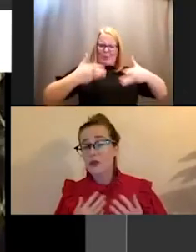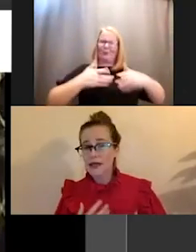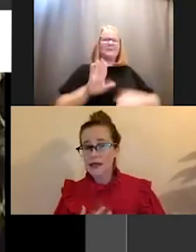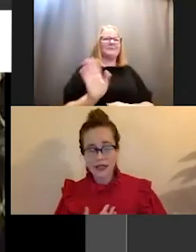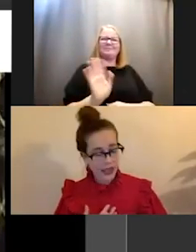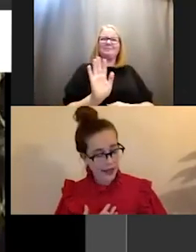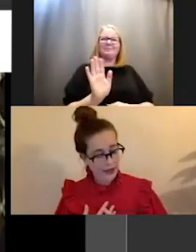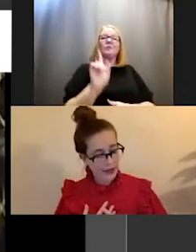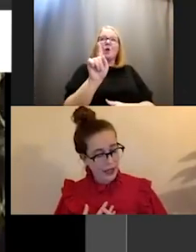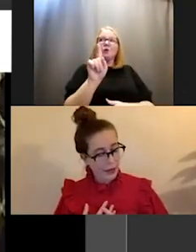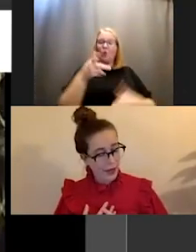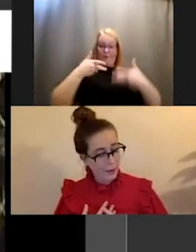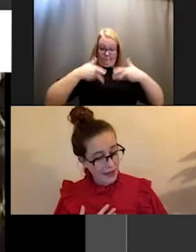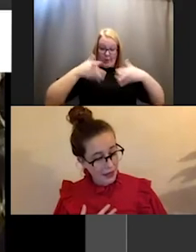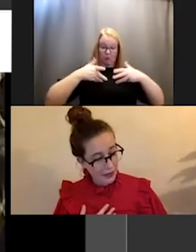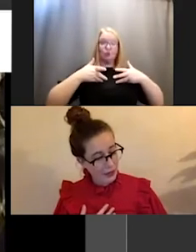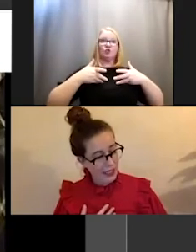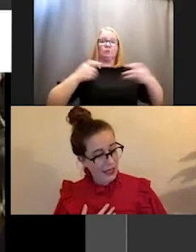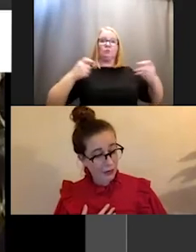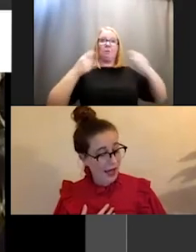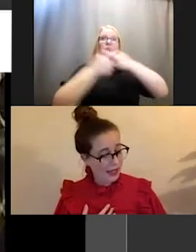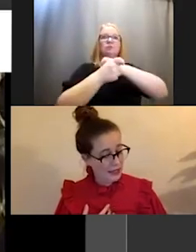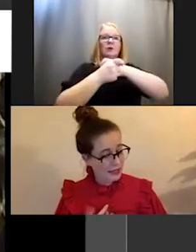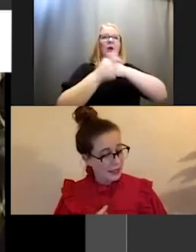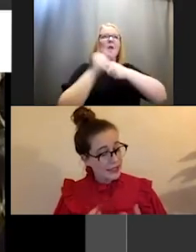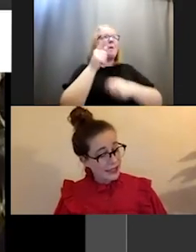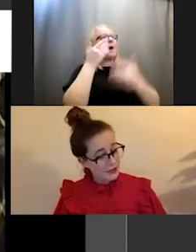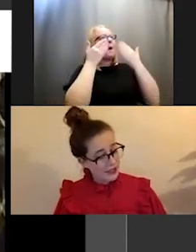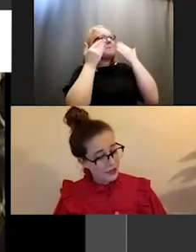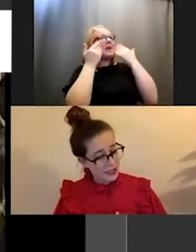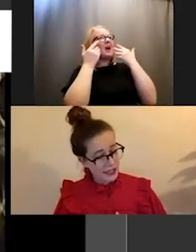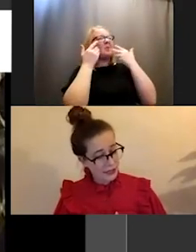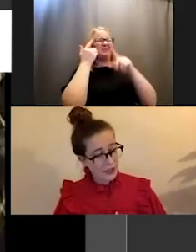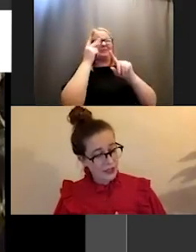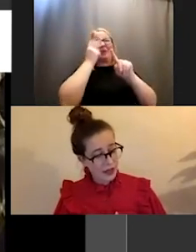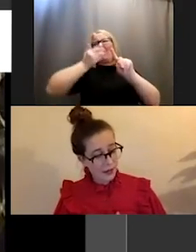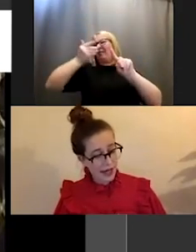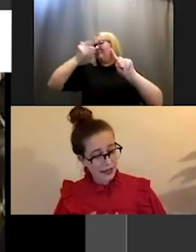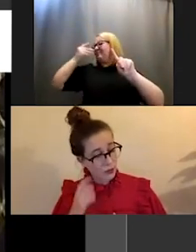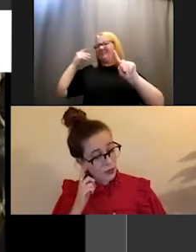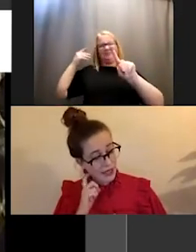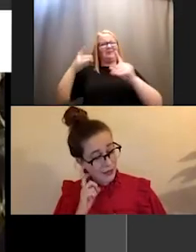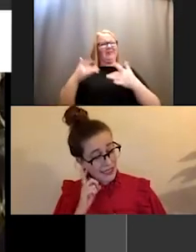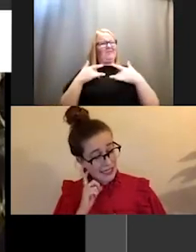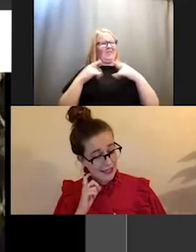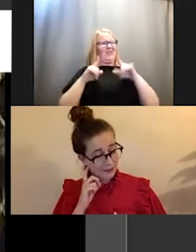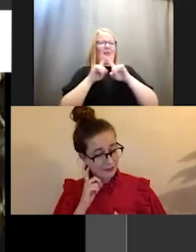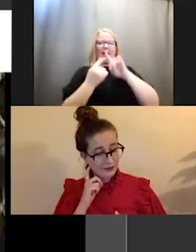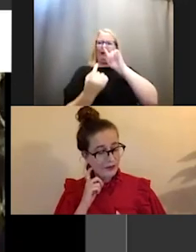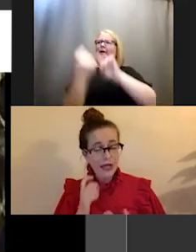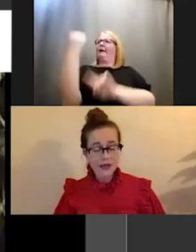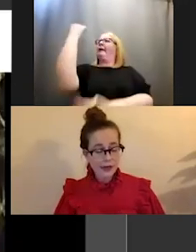had dramatically changed, but makeup had been left behind. In another interview, she said it was stuck back in wartime